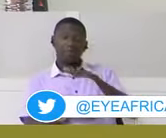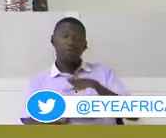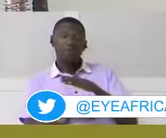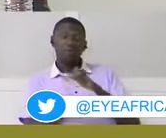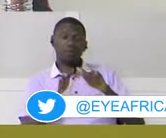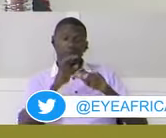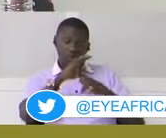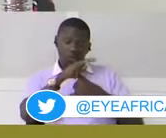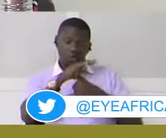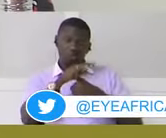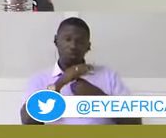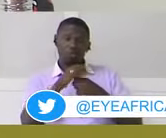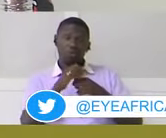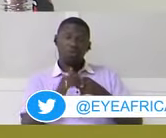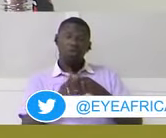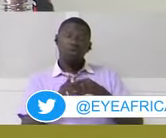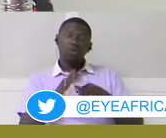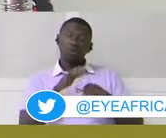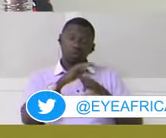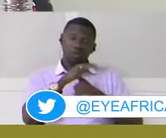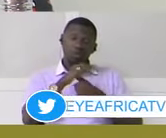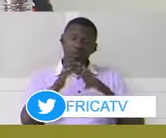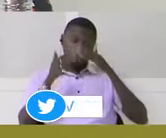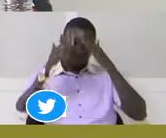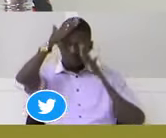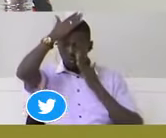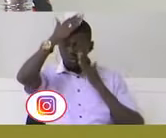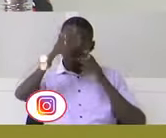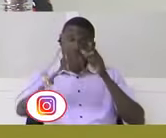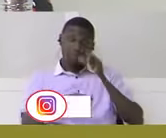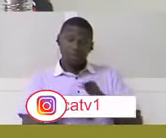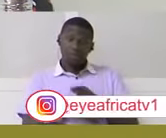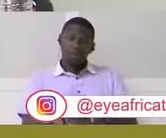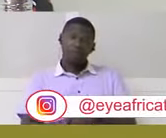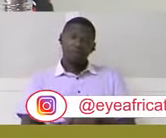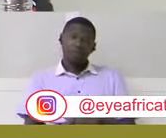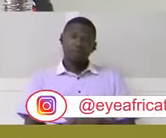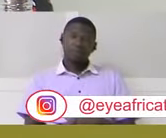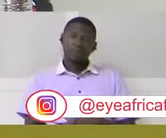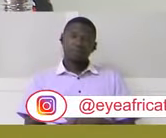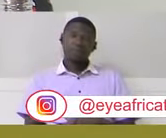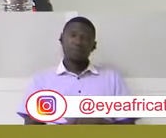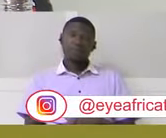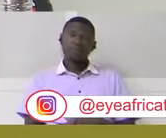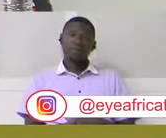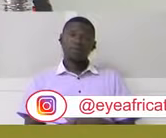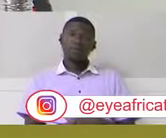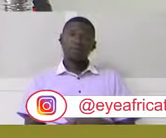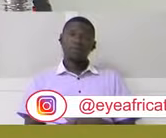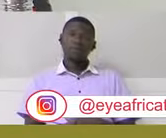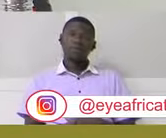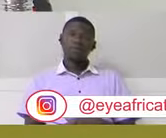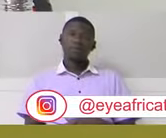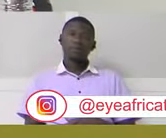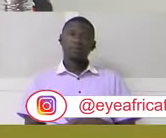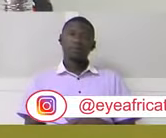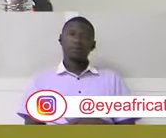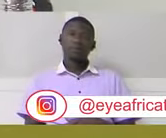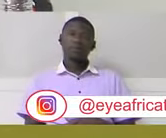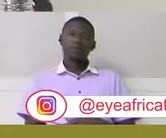Foka jako akasoni ya maro lutala le akadiae me ya lonko kabo muluga menu bate fango